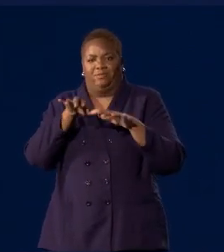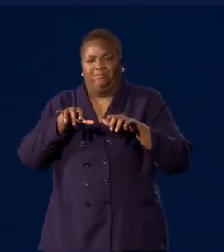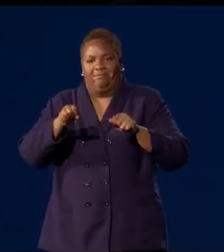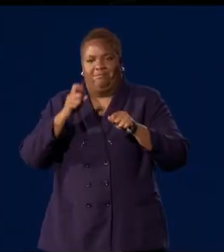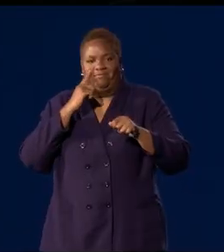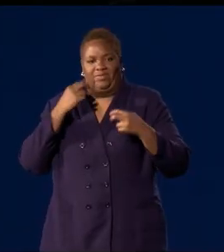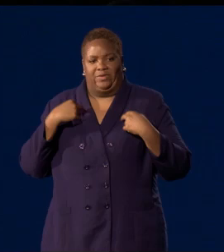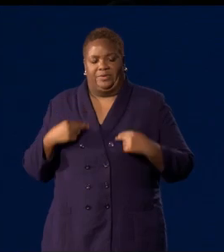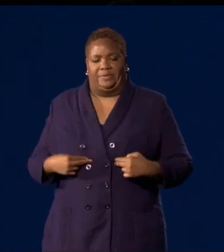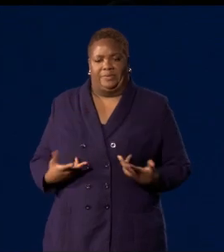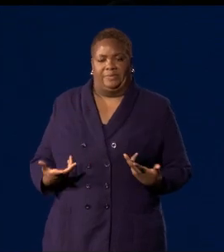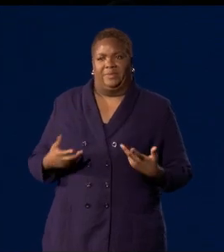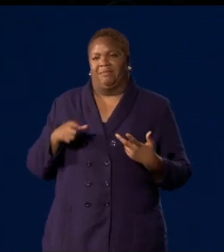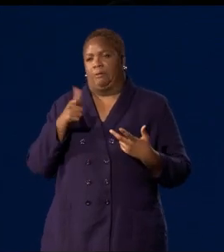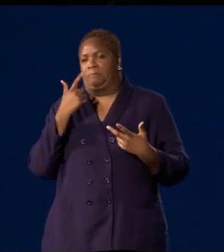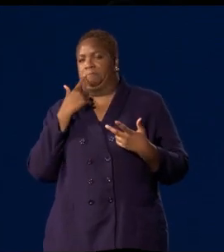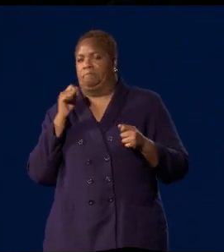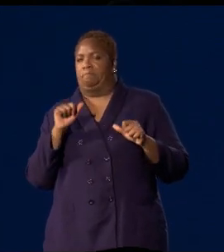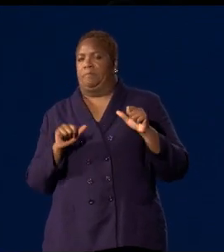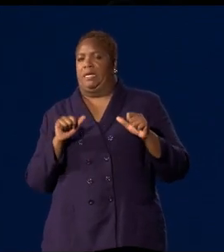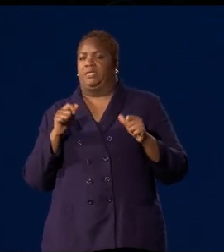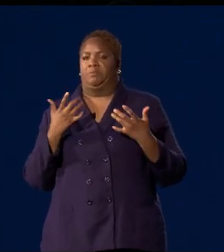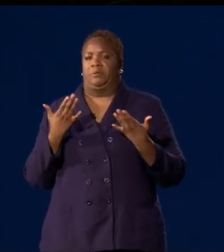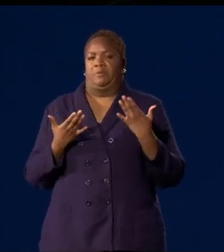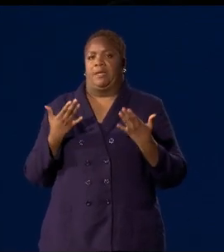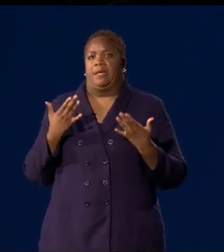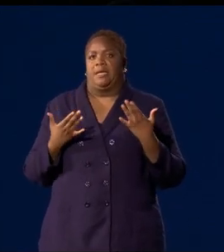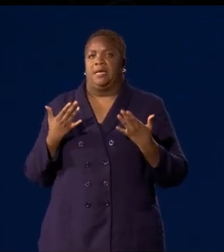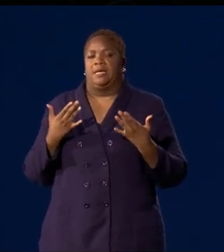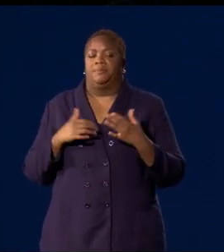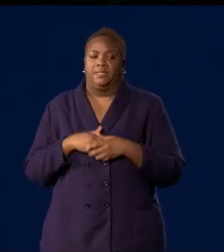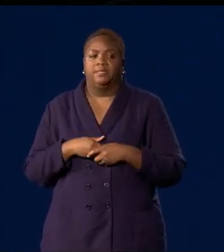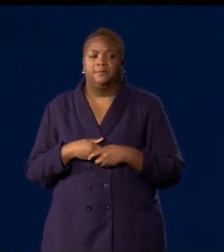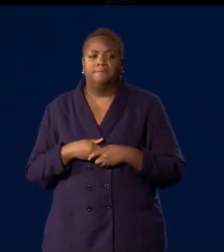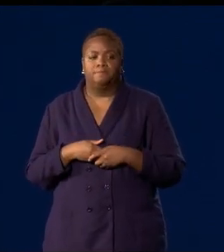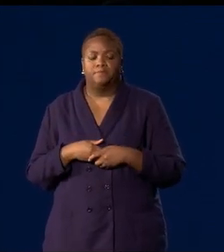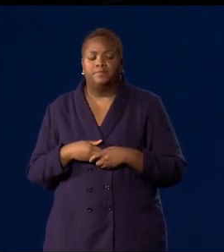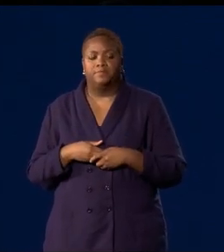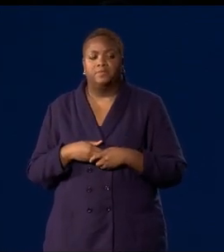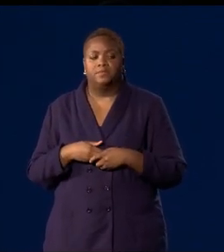The rest kind of sit in the possible and the maybe section. A lot will need to happen